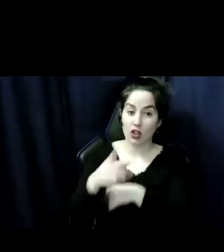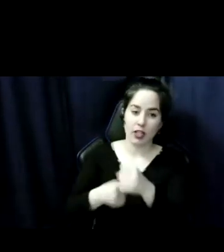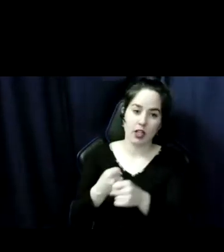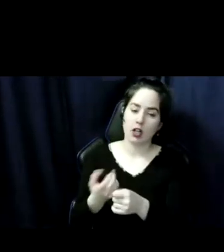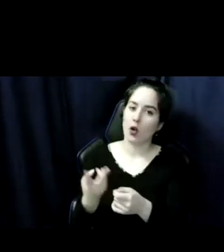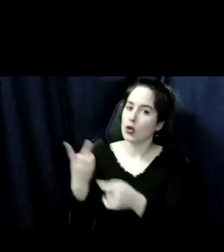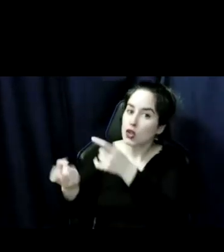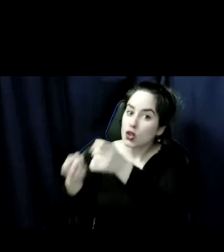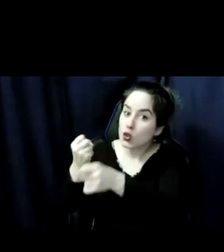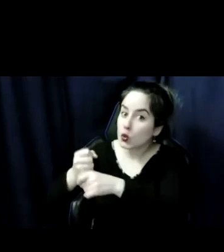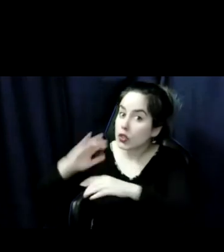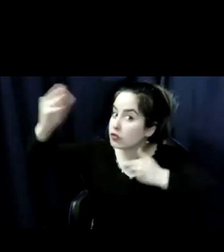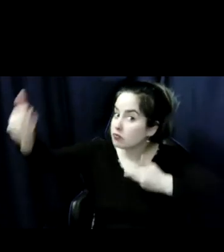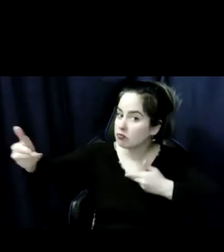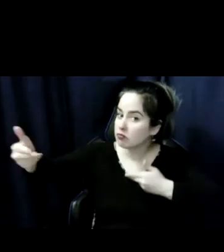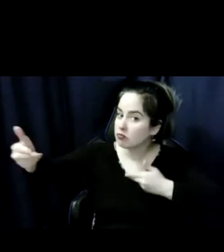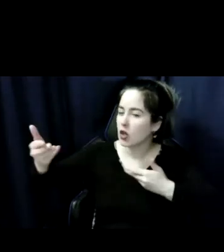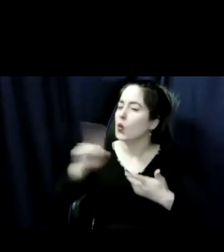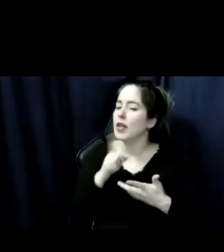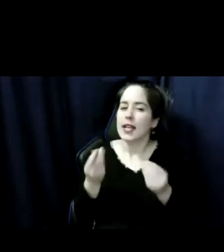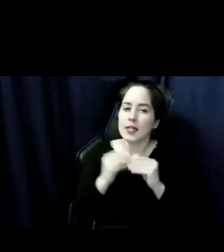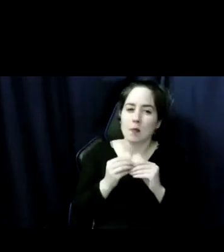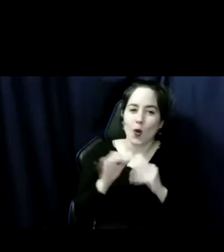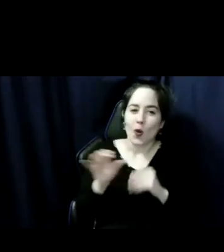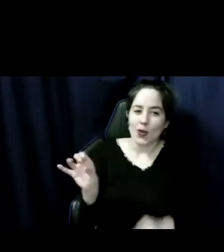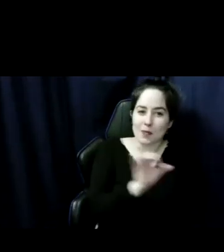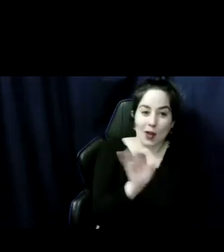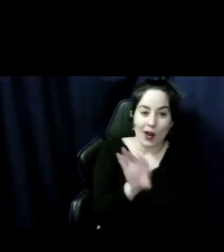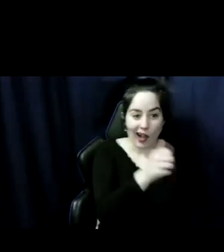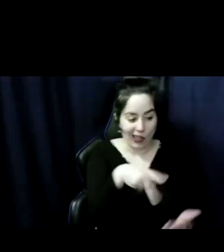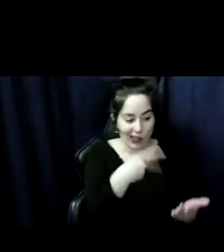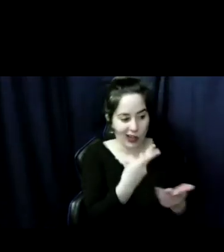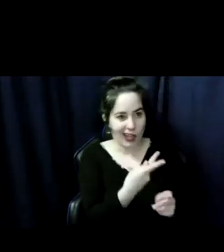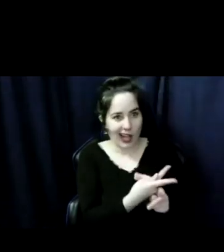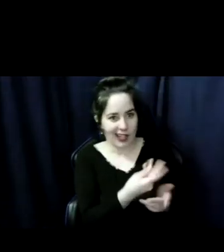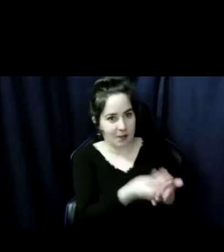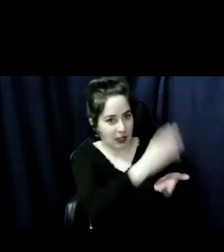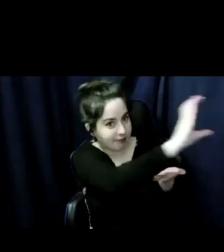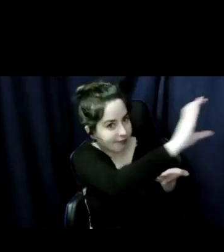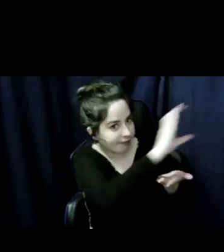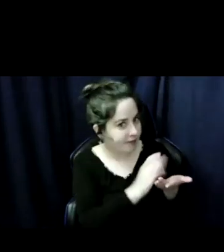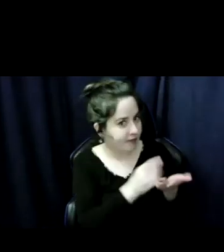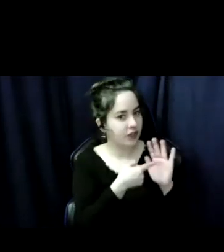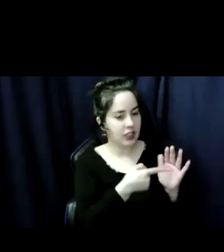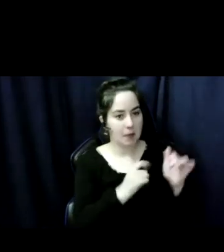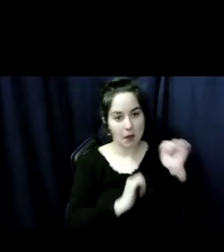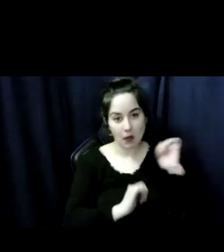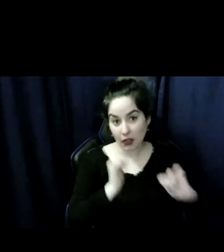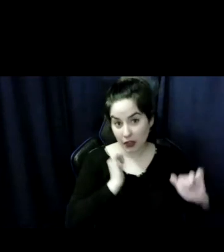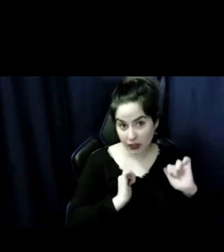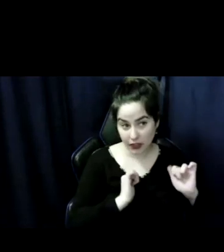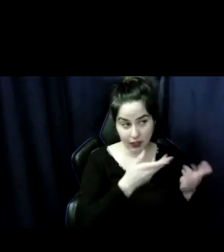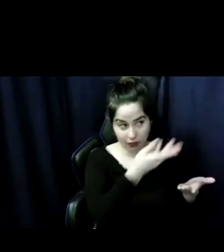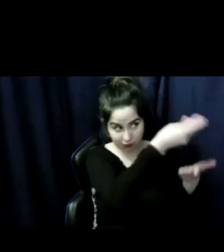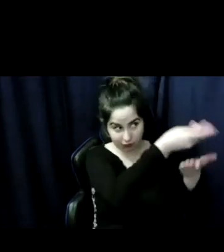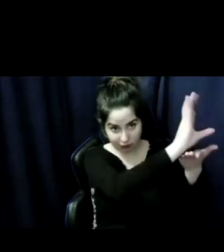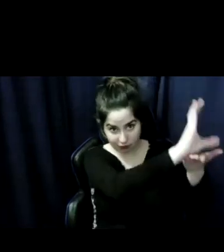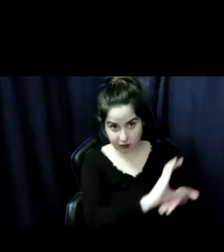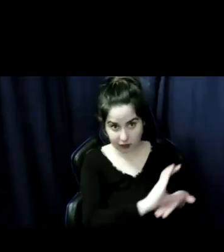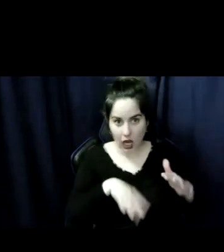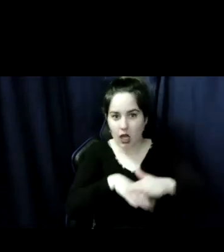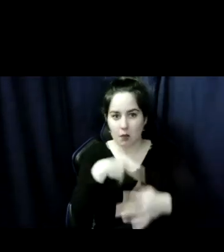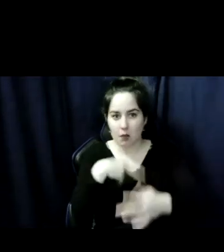of TAC grants that you might get. If you get, say, a theater grant, you would have up to 2 years to complete the project. So it's